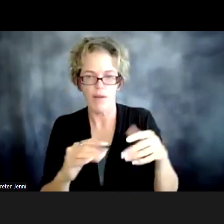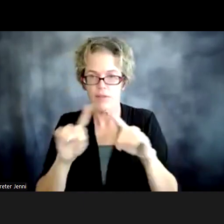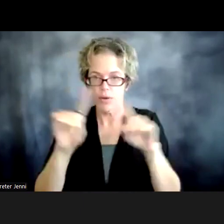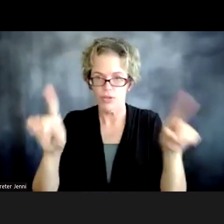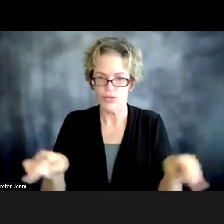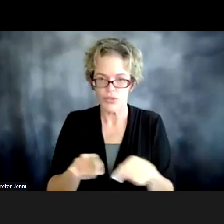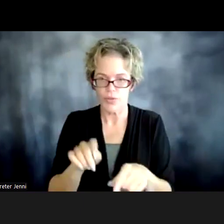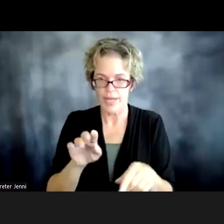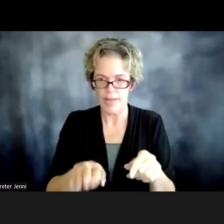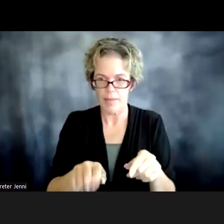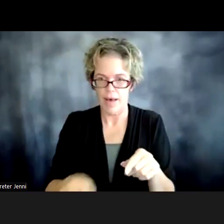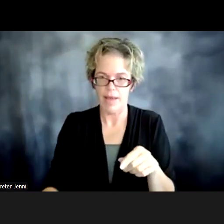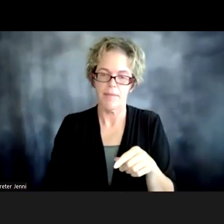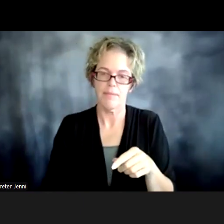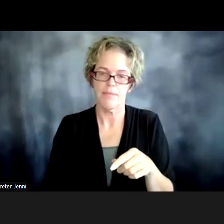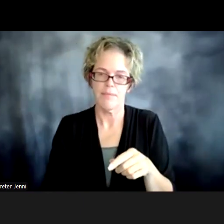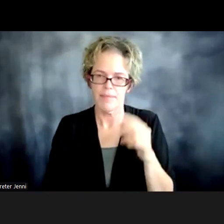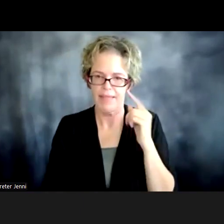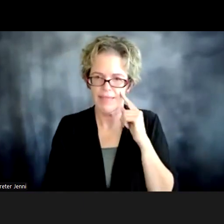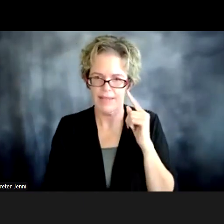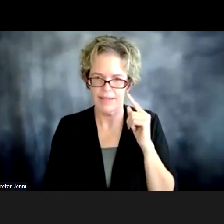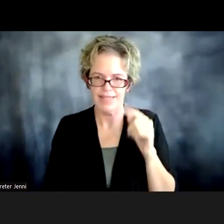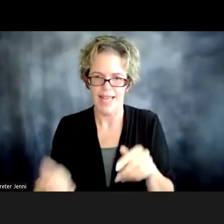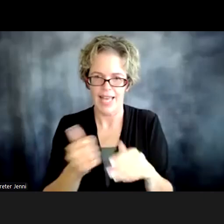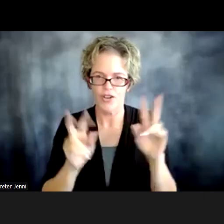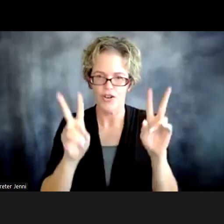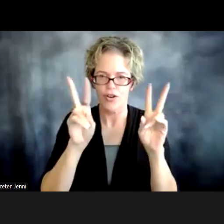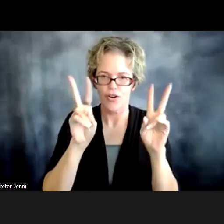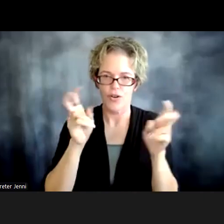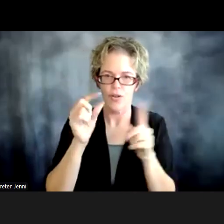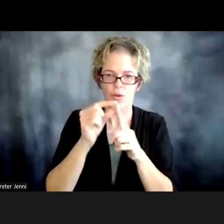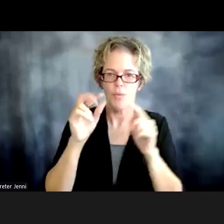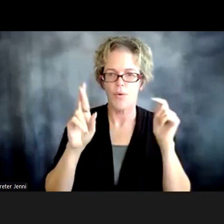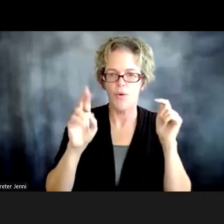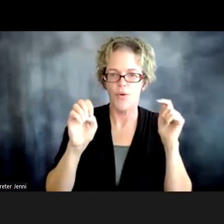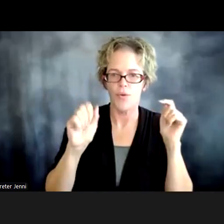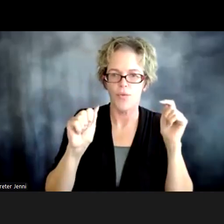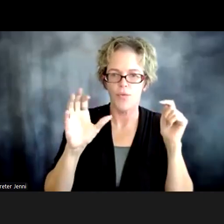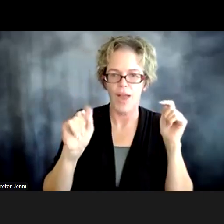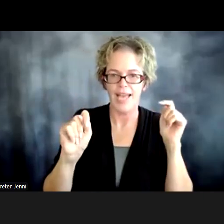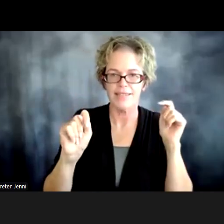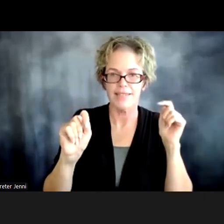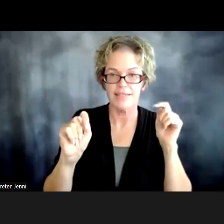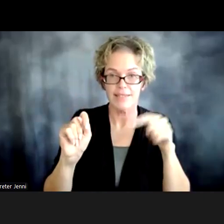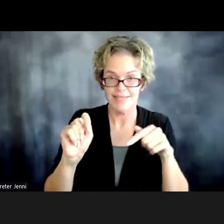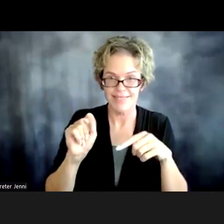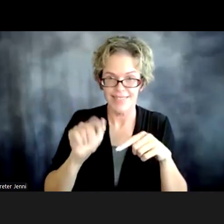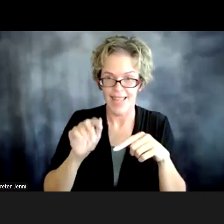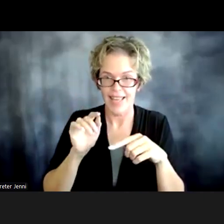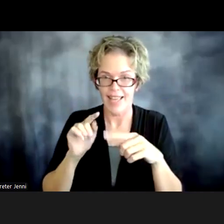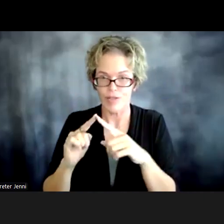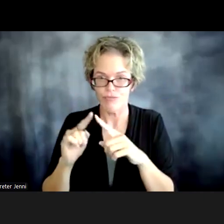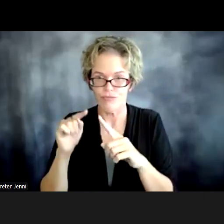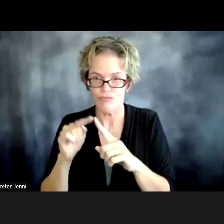screen, and I believe it's under React, as you're hovering there over your bar,